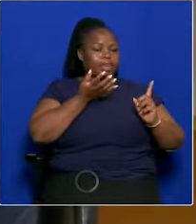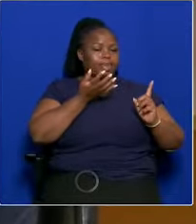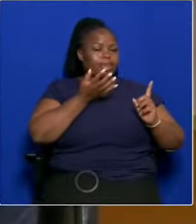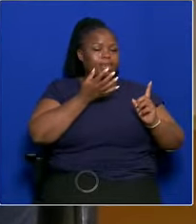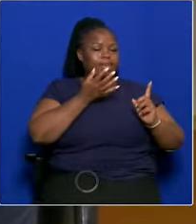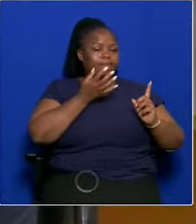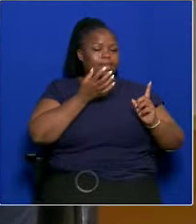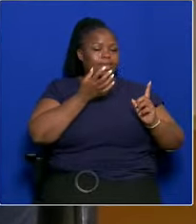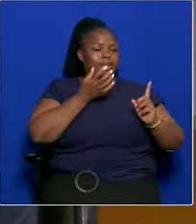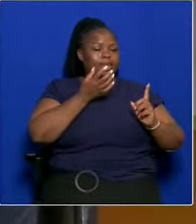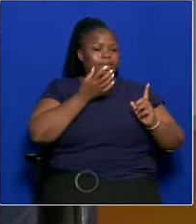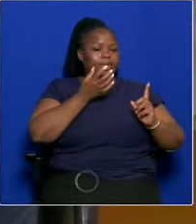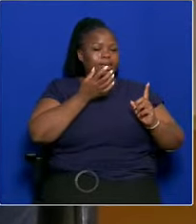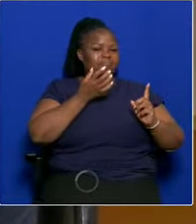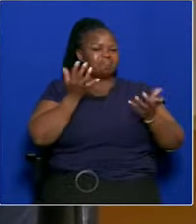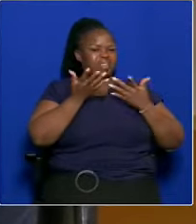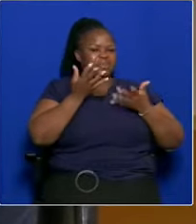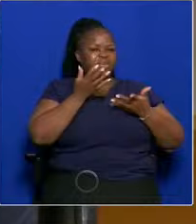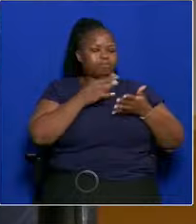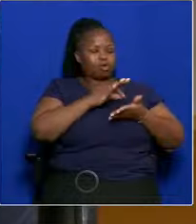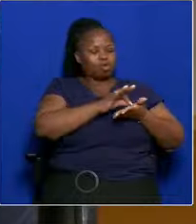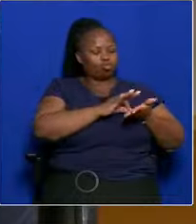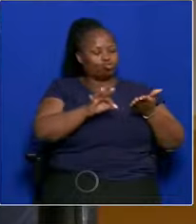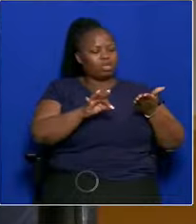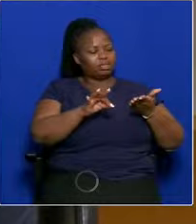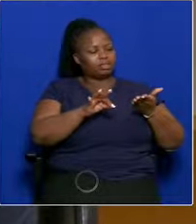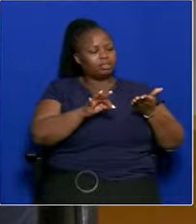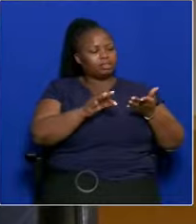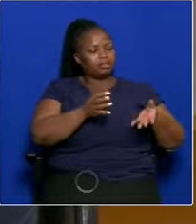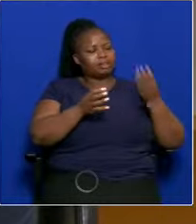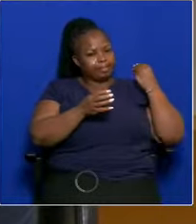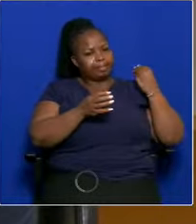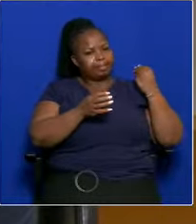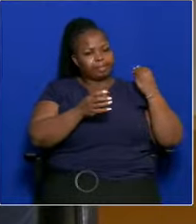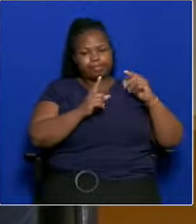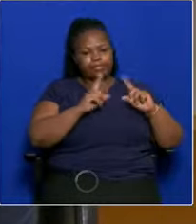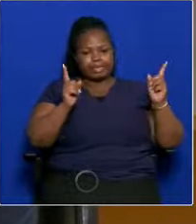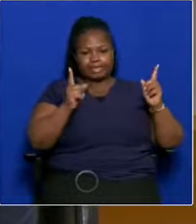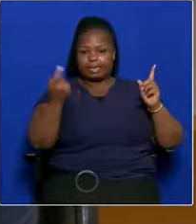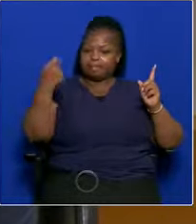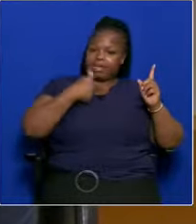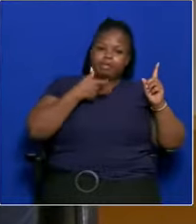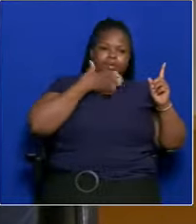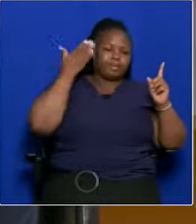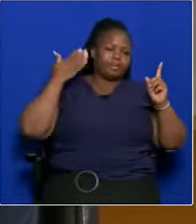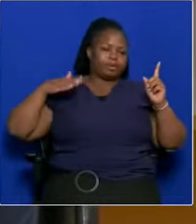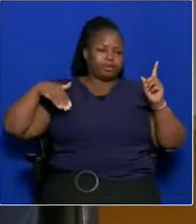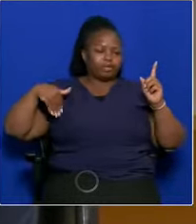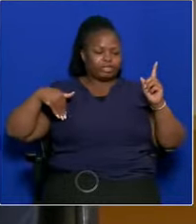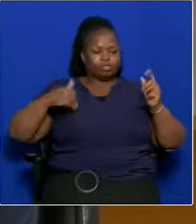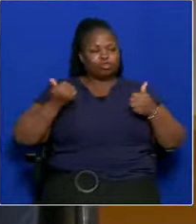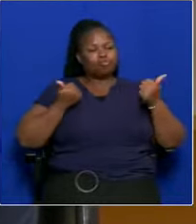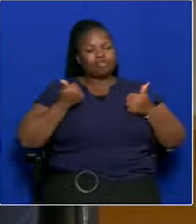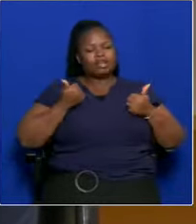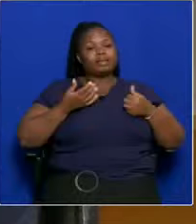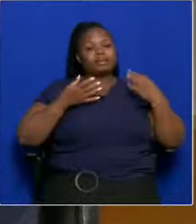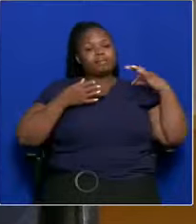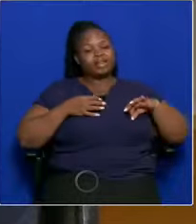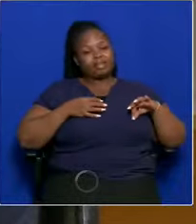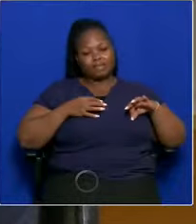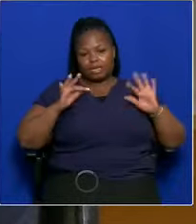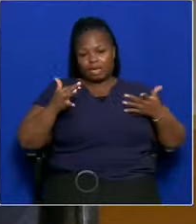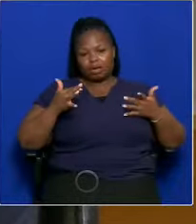just contractual without having actually received payment. He had received the benefit of 5 million